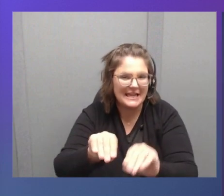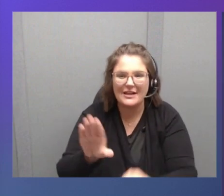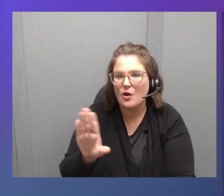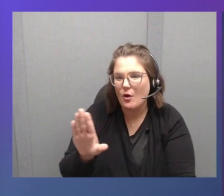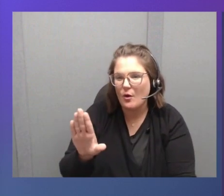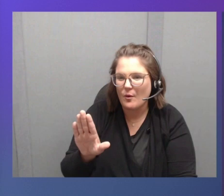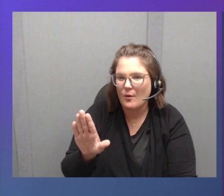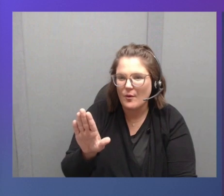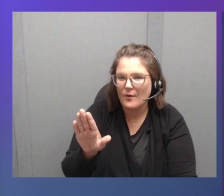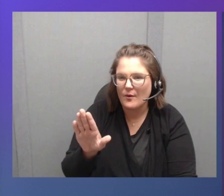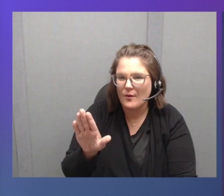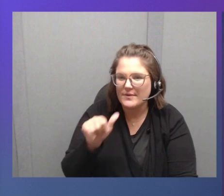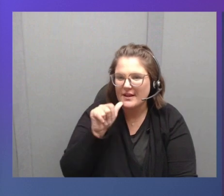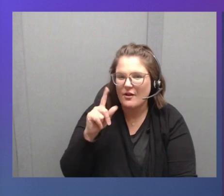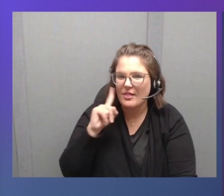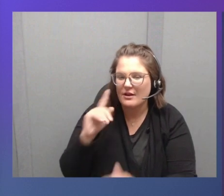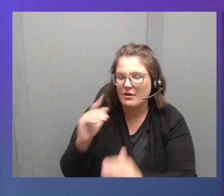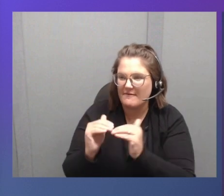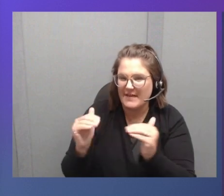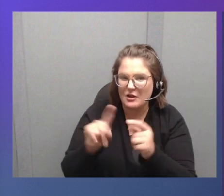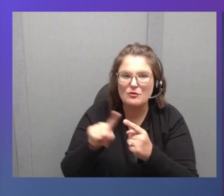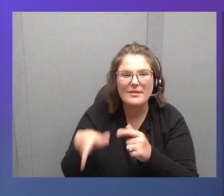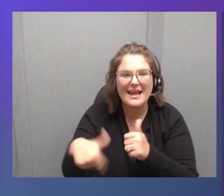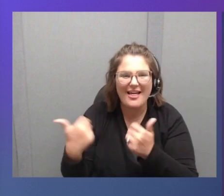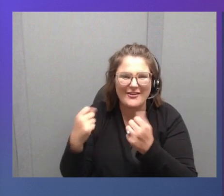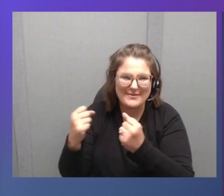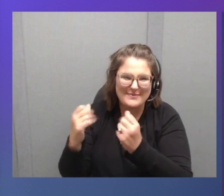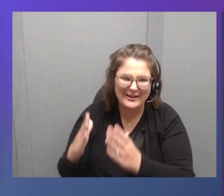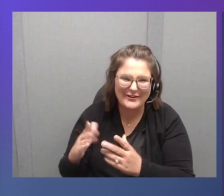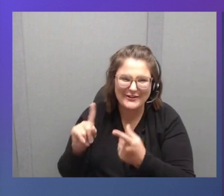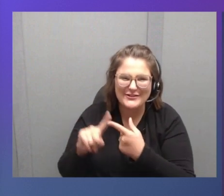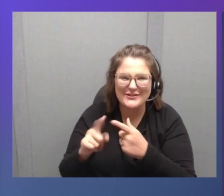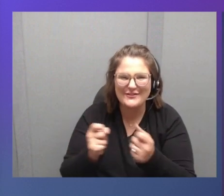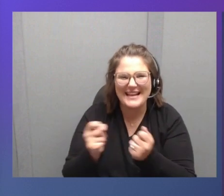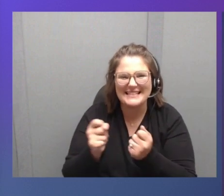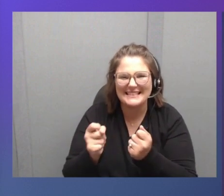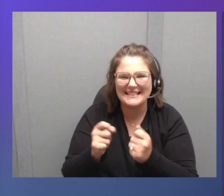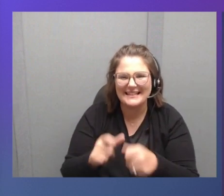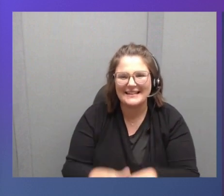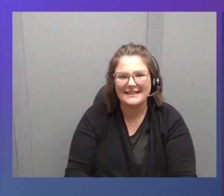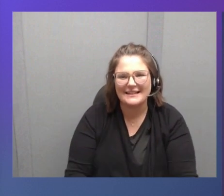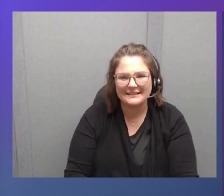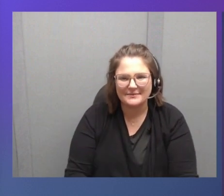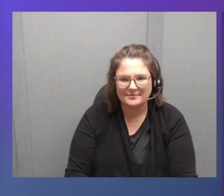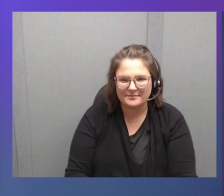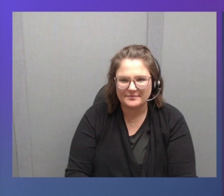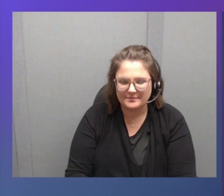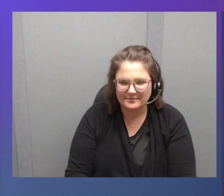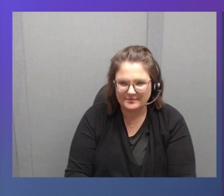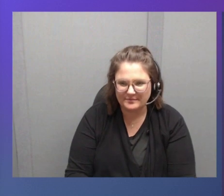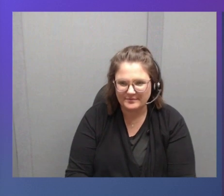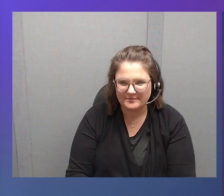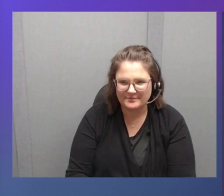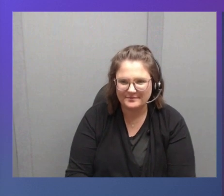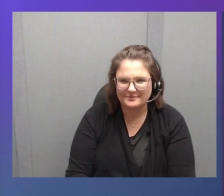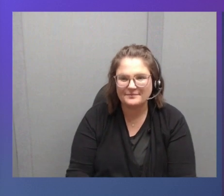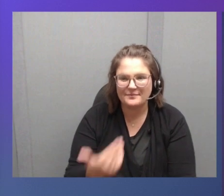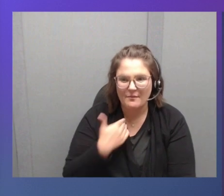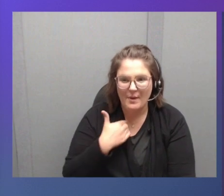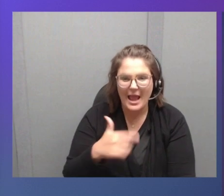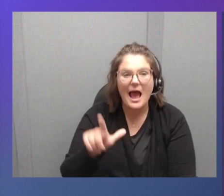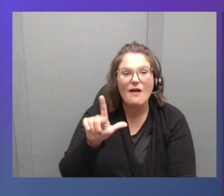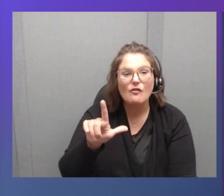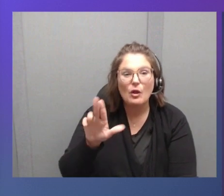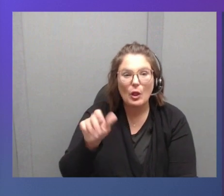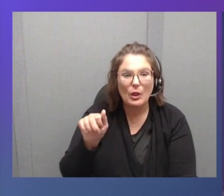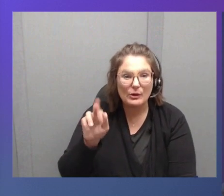fair to the other competitors. Exactly. But race it with the controller. With the controller, we've got our Lunar controller here. The Lunar